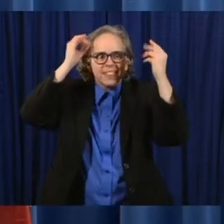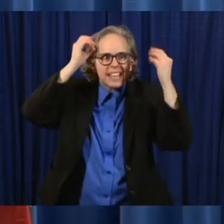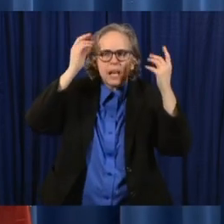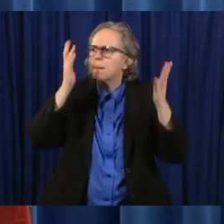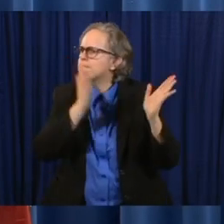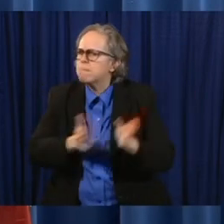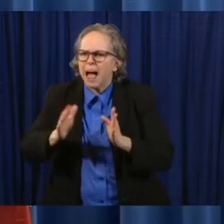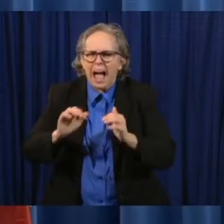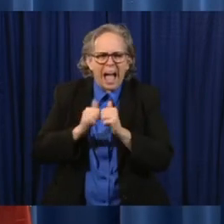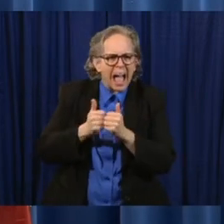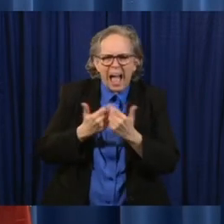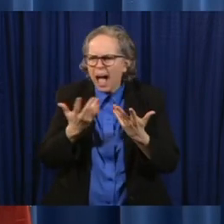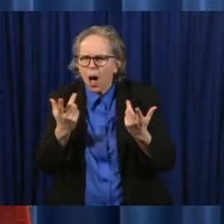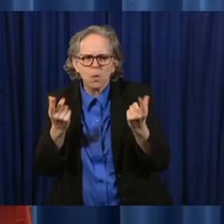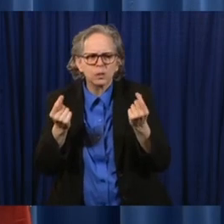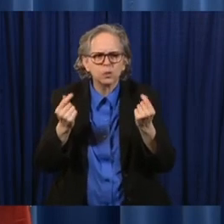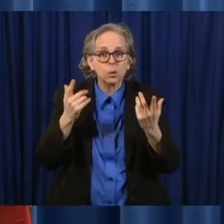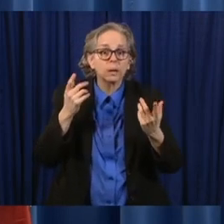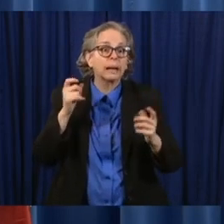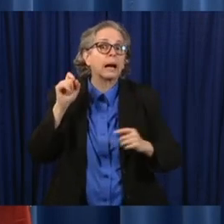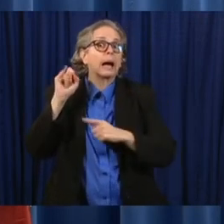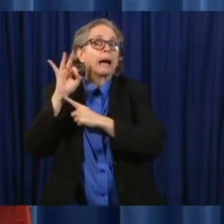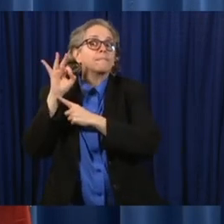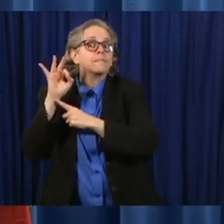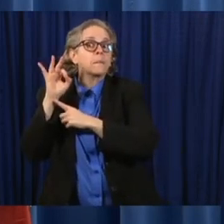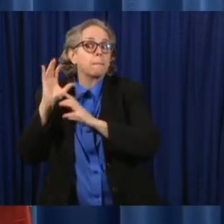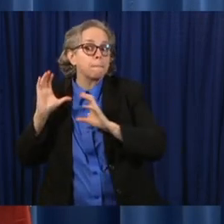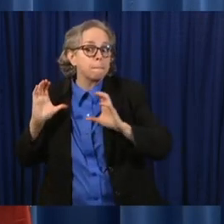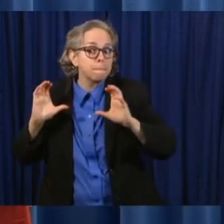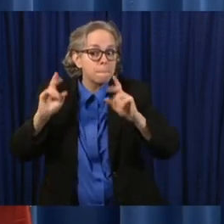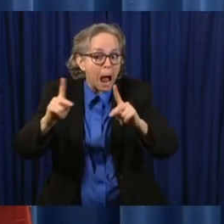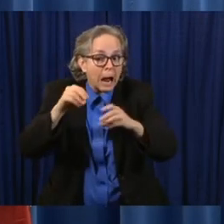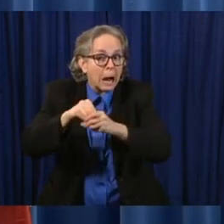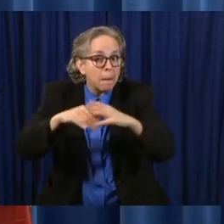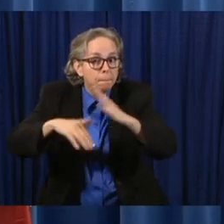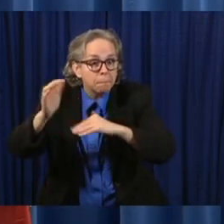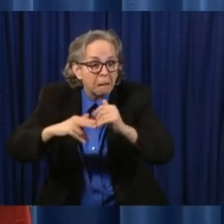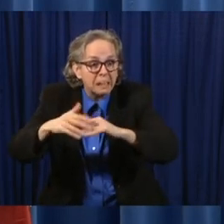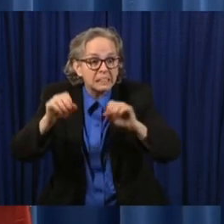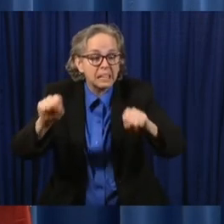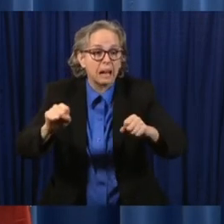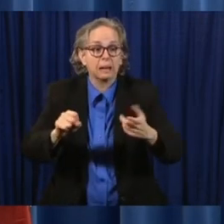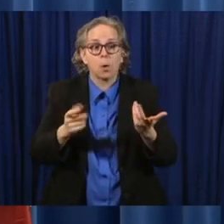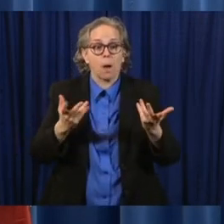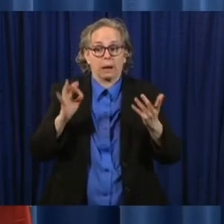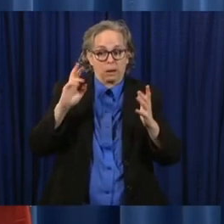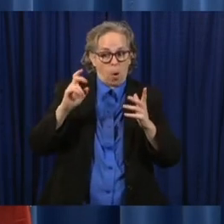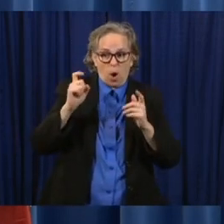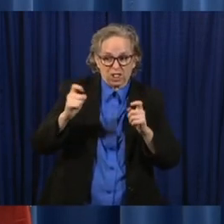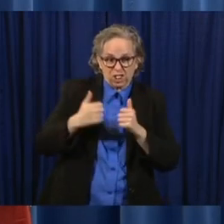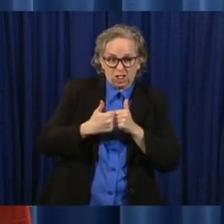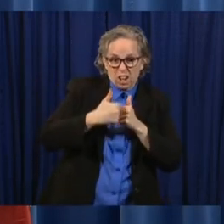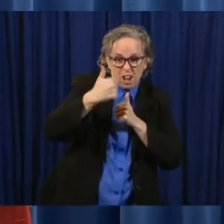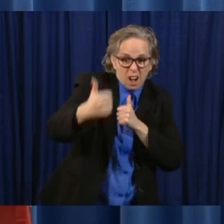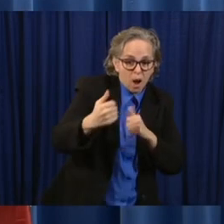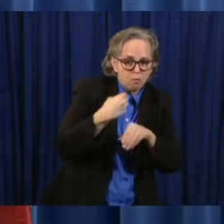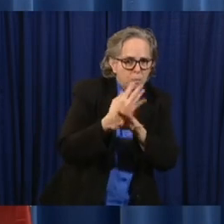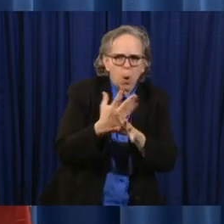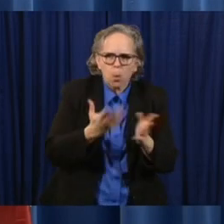the situation if they were back in school, how they would try to do what they could in regard to